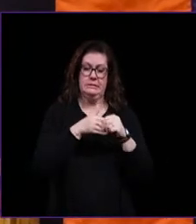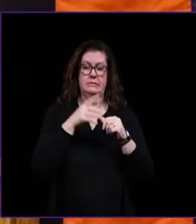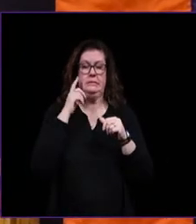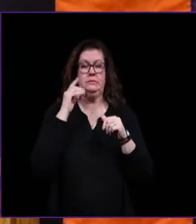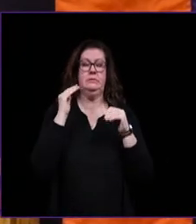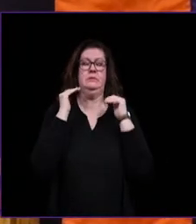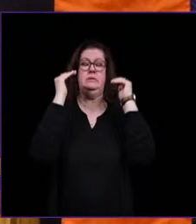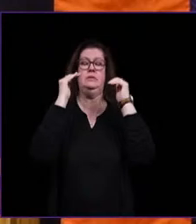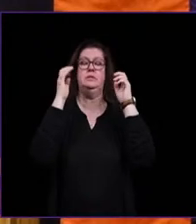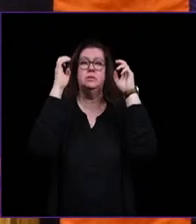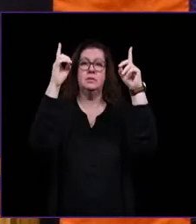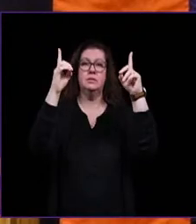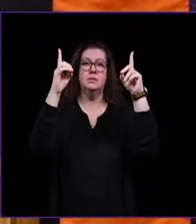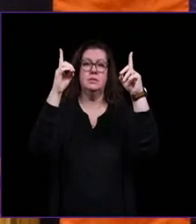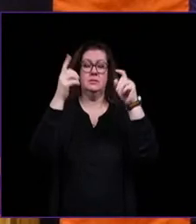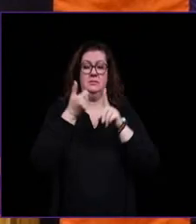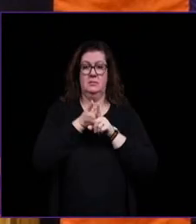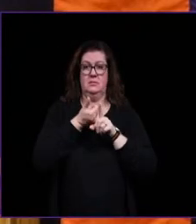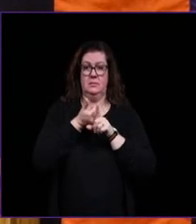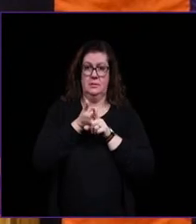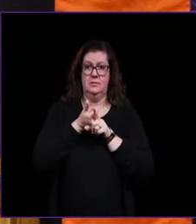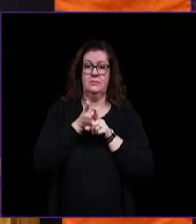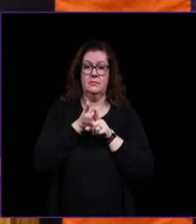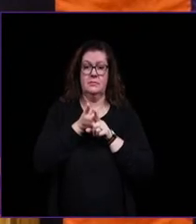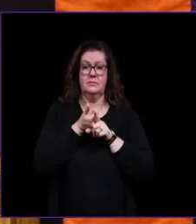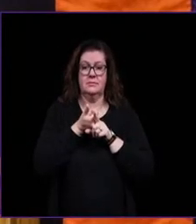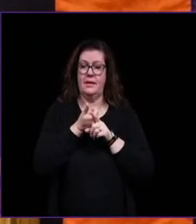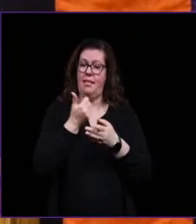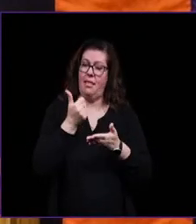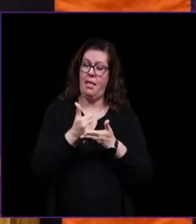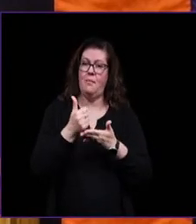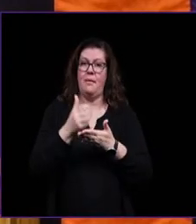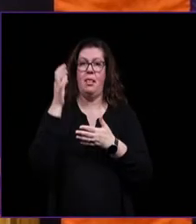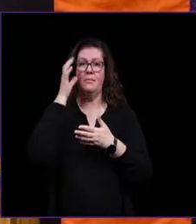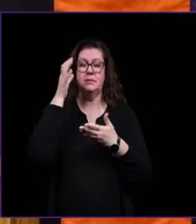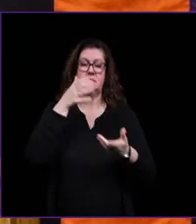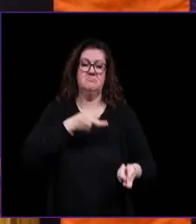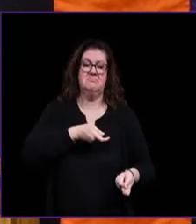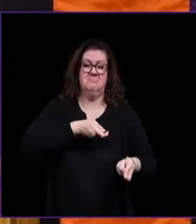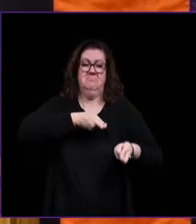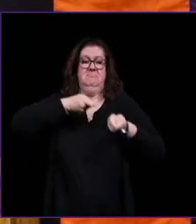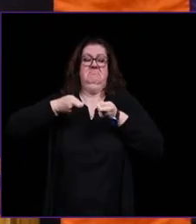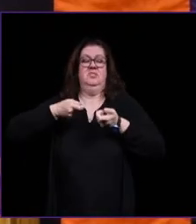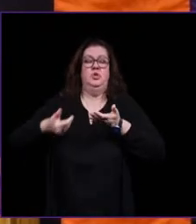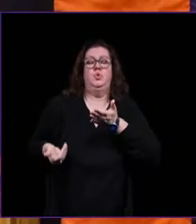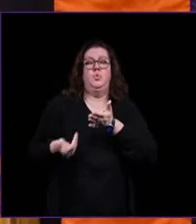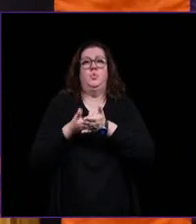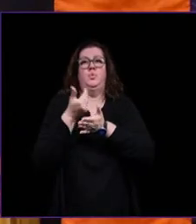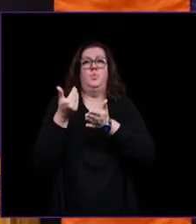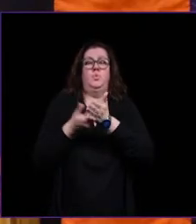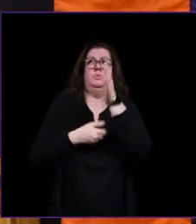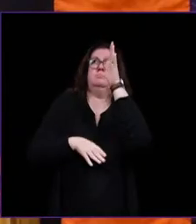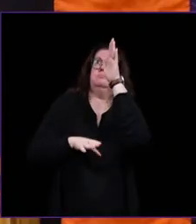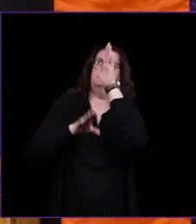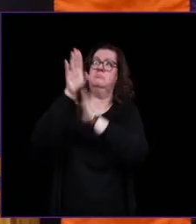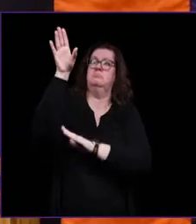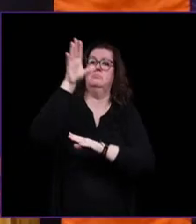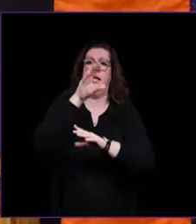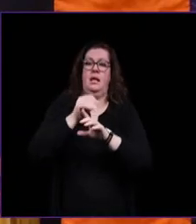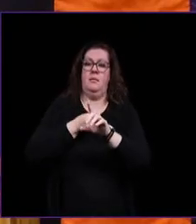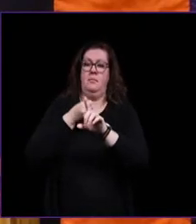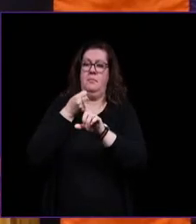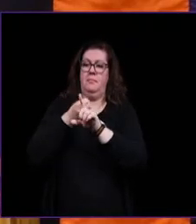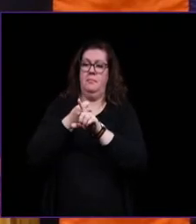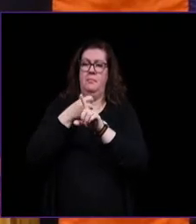education who brought Clemson University to new heights in its reputation and positive impacts on our state and